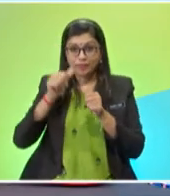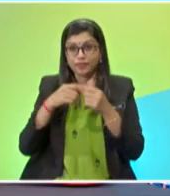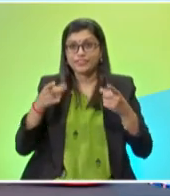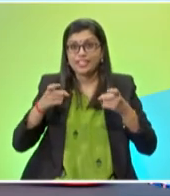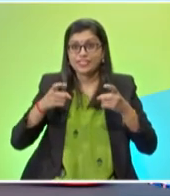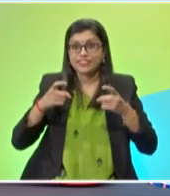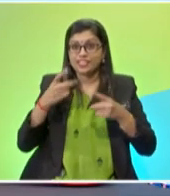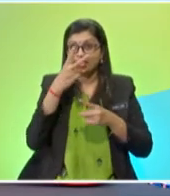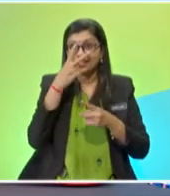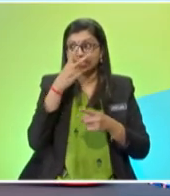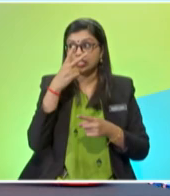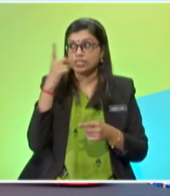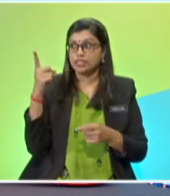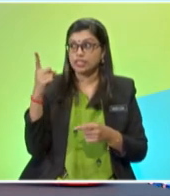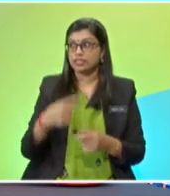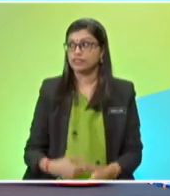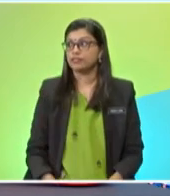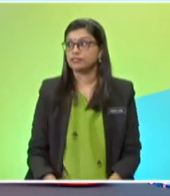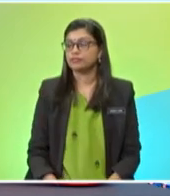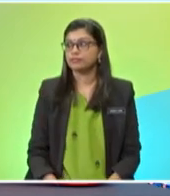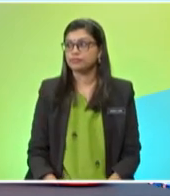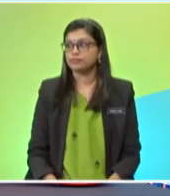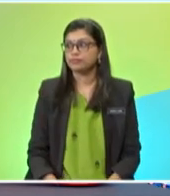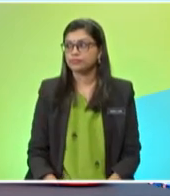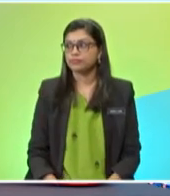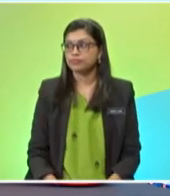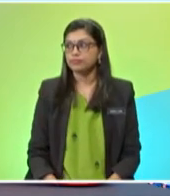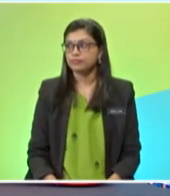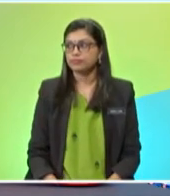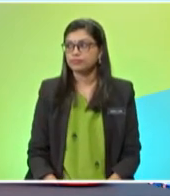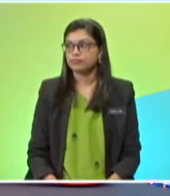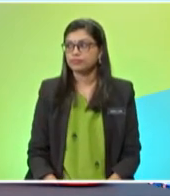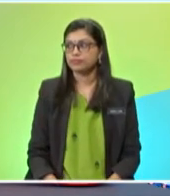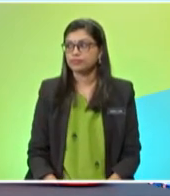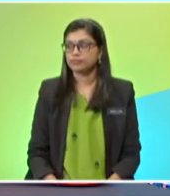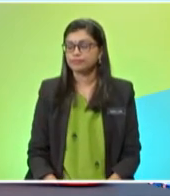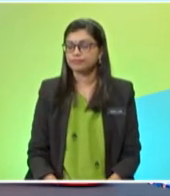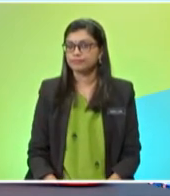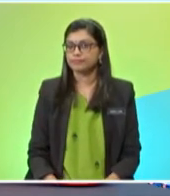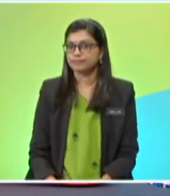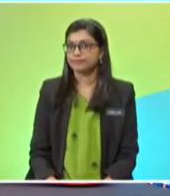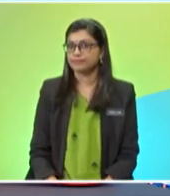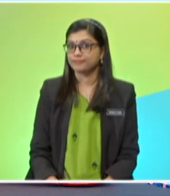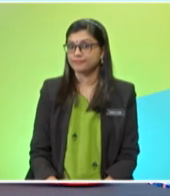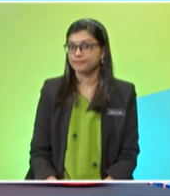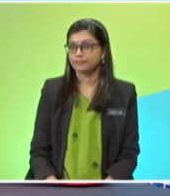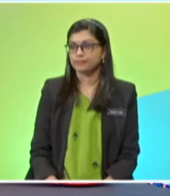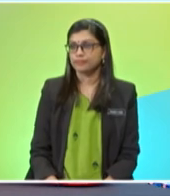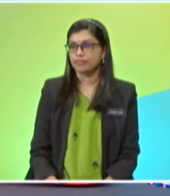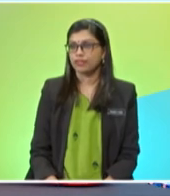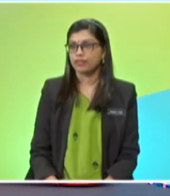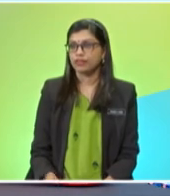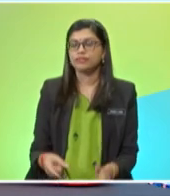your help here for us to remember the sequence of air transportation. I know the first one is a